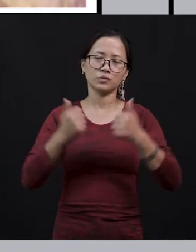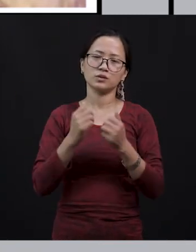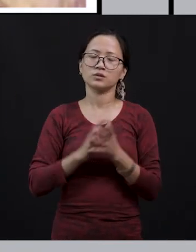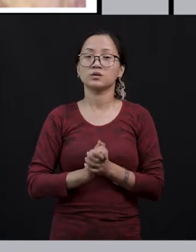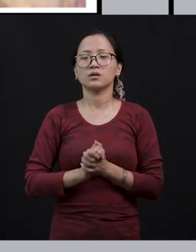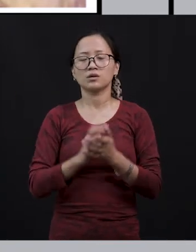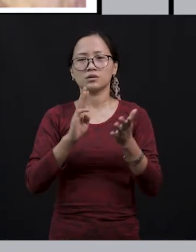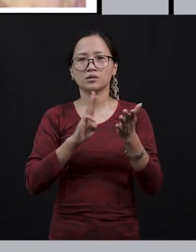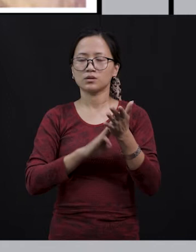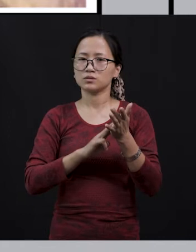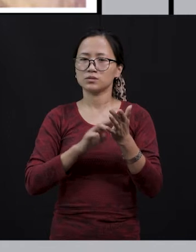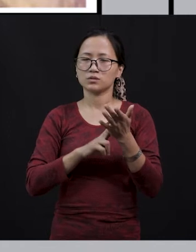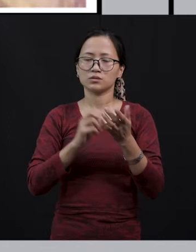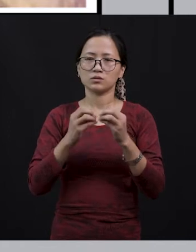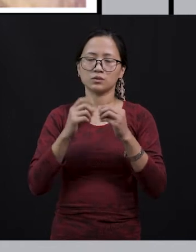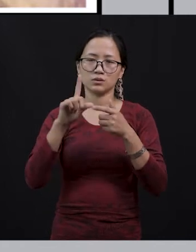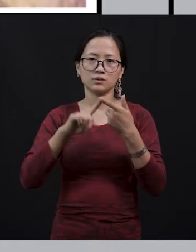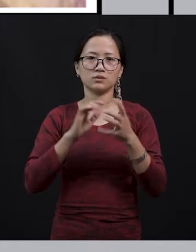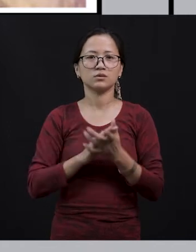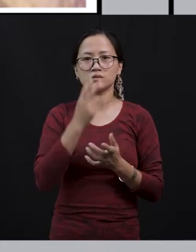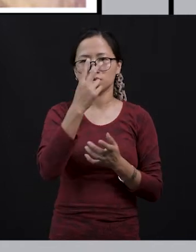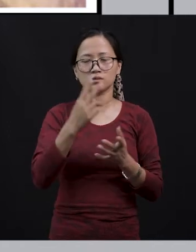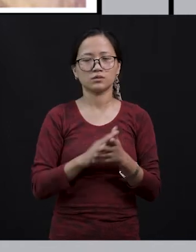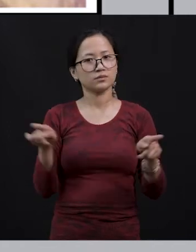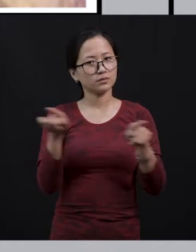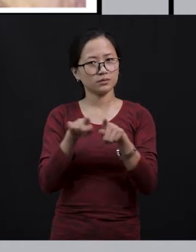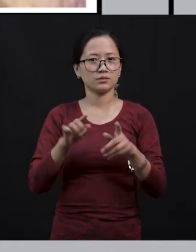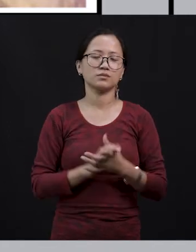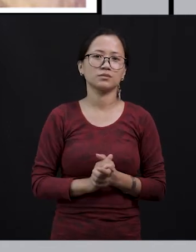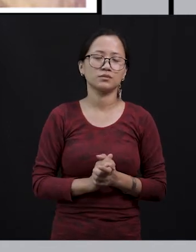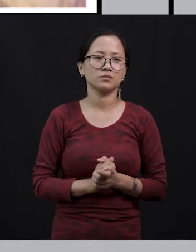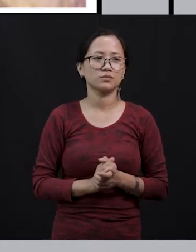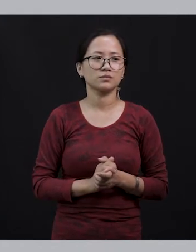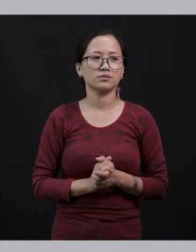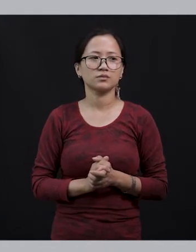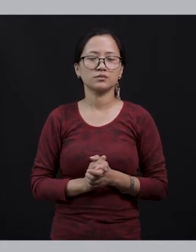nobles. So this is how Razia Sultan looked like.